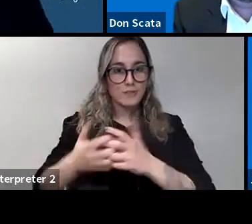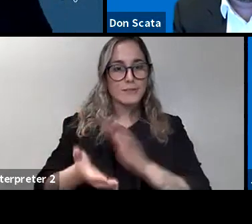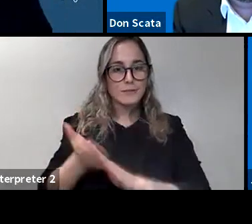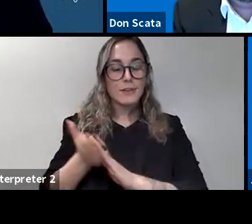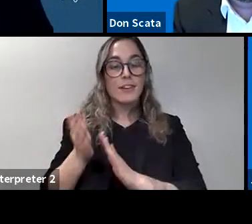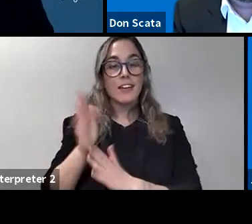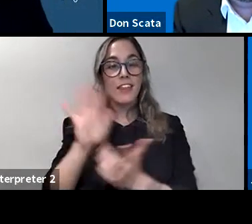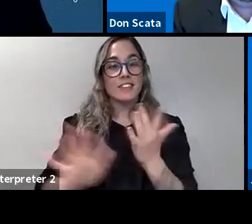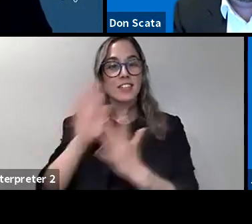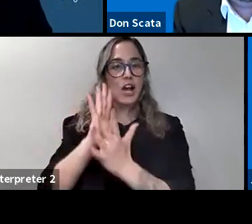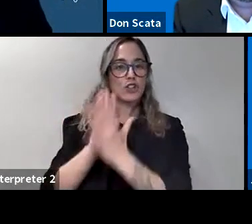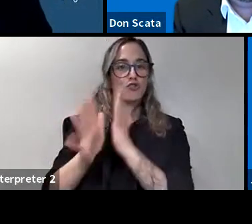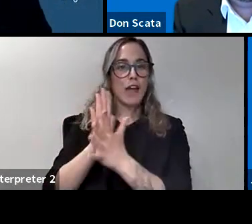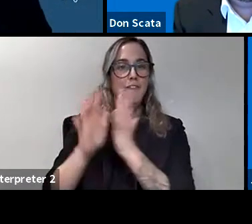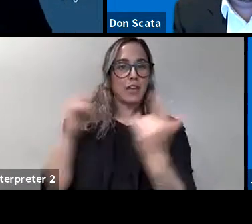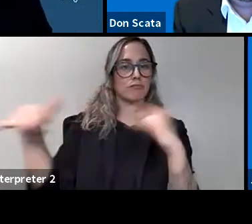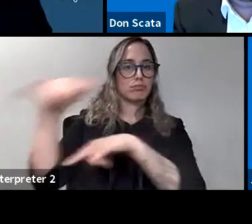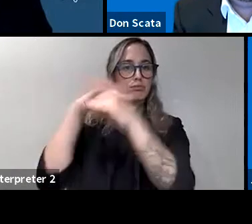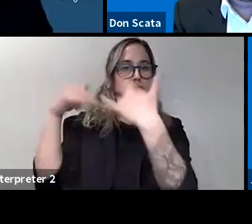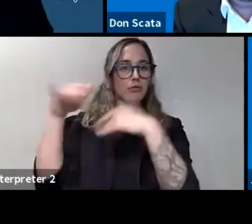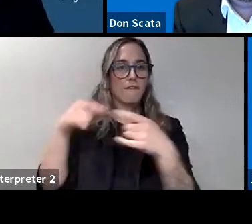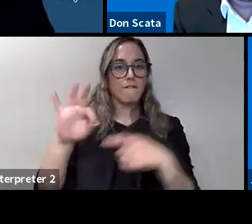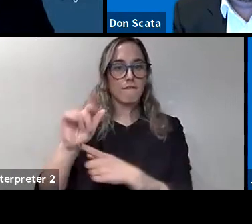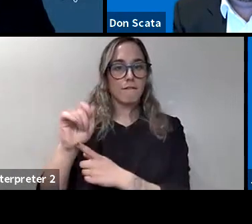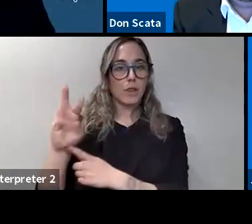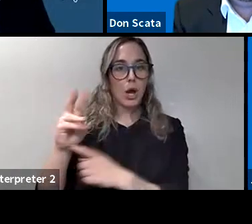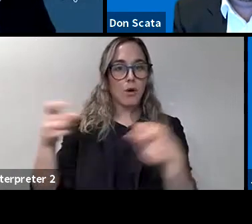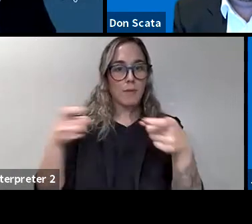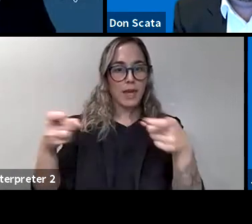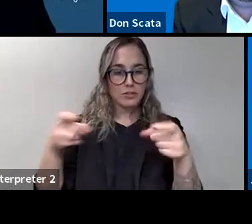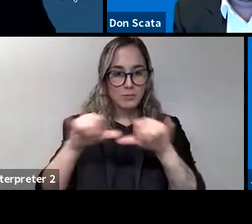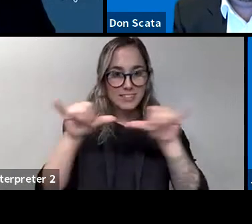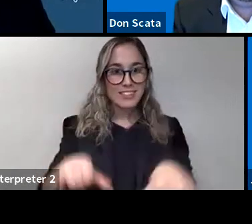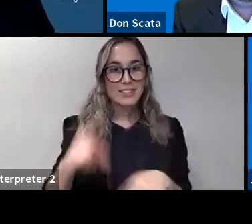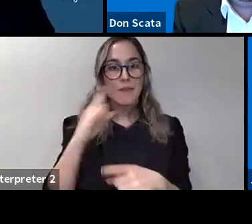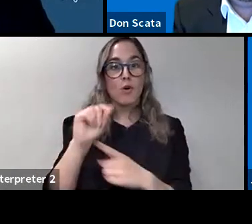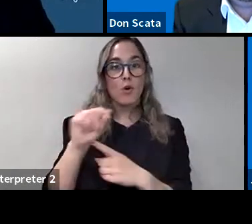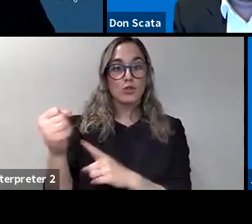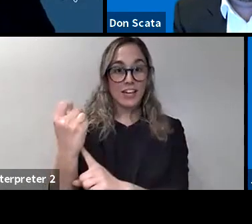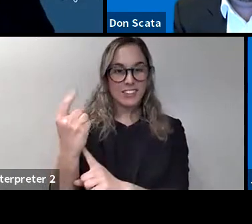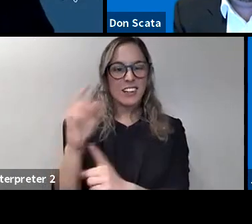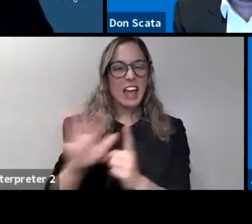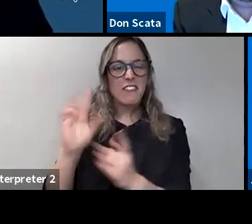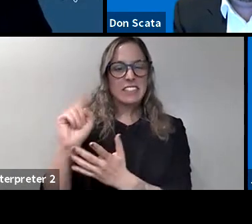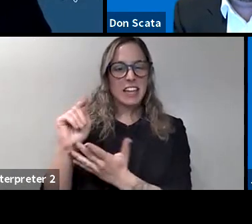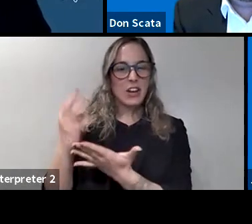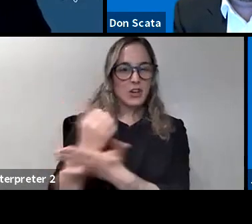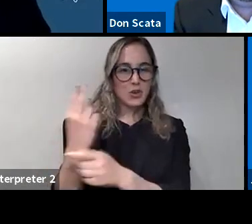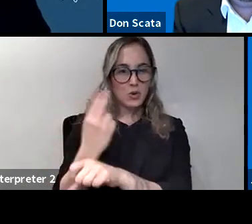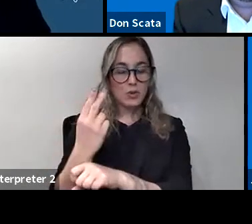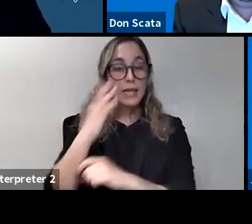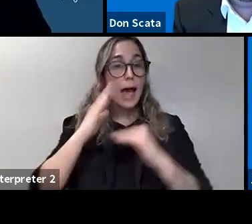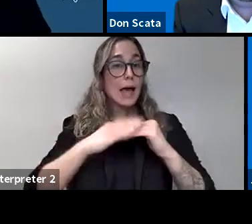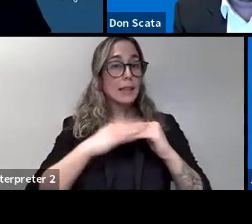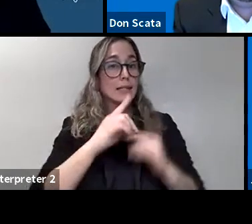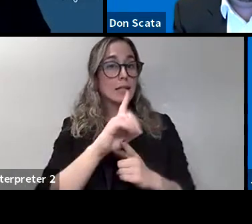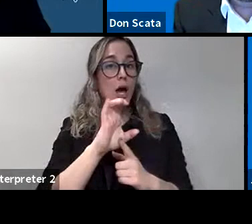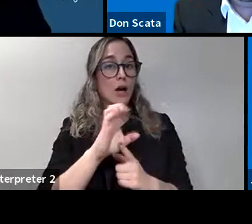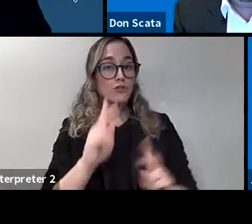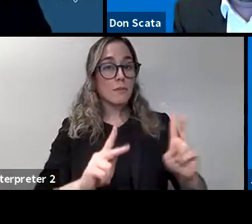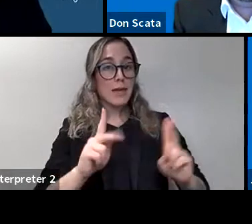traffic flow management system counts for 2011, plus have at least 100 people exposed to